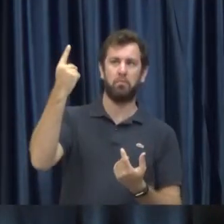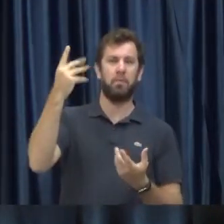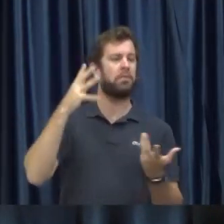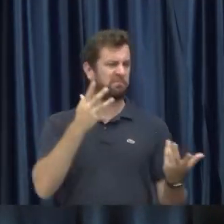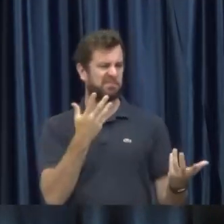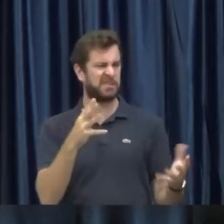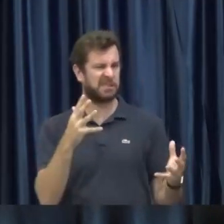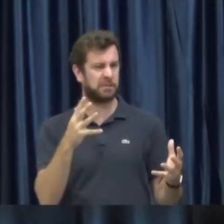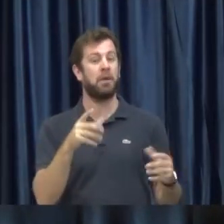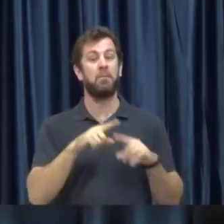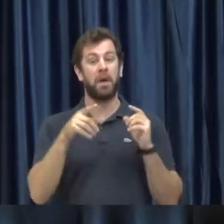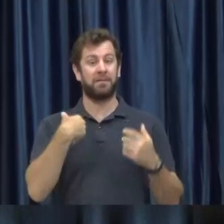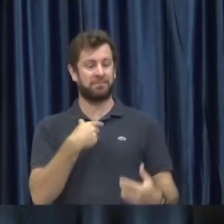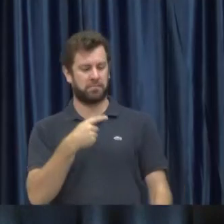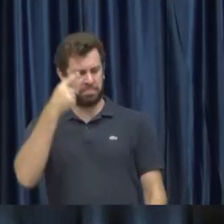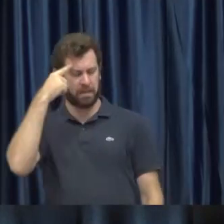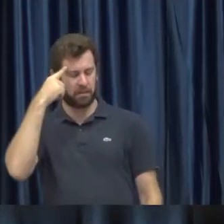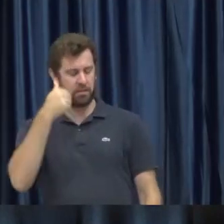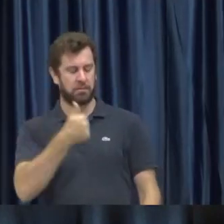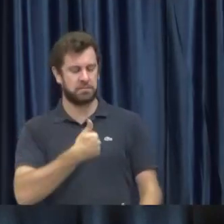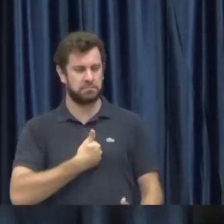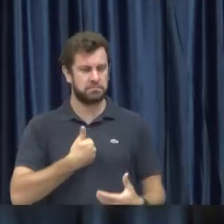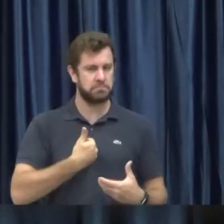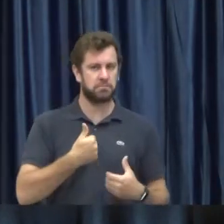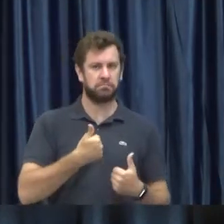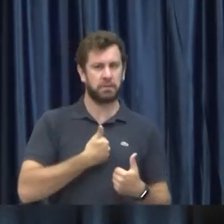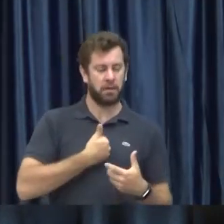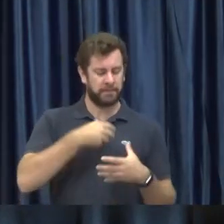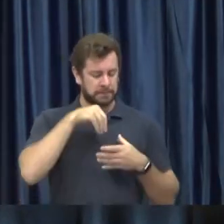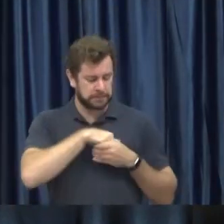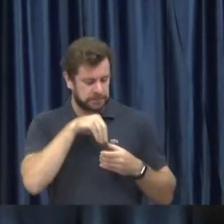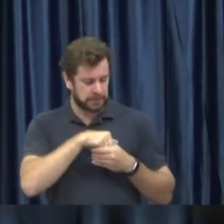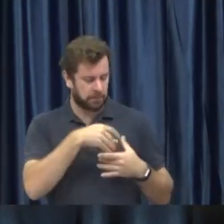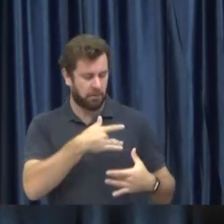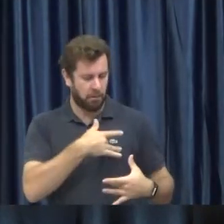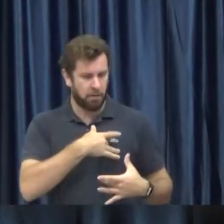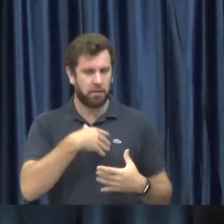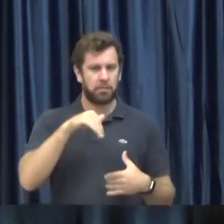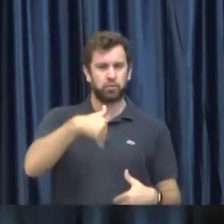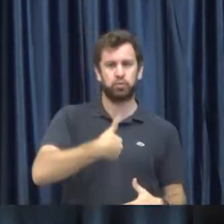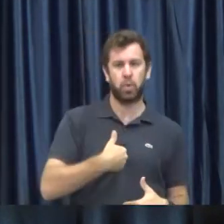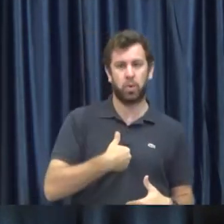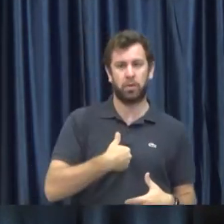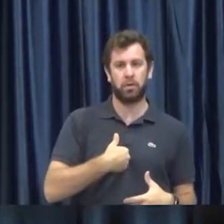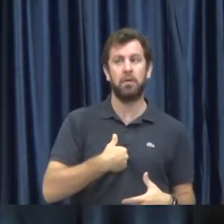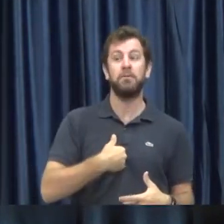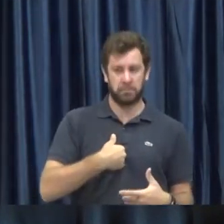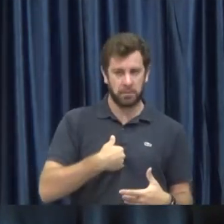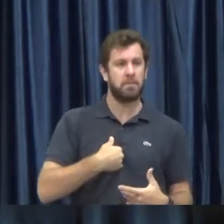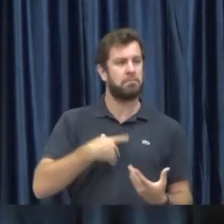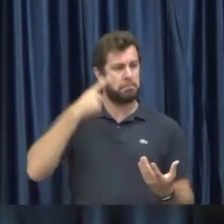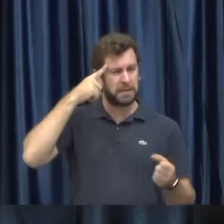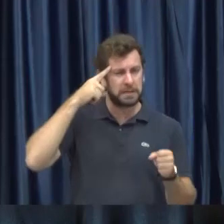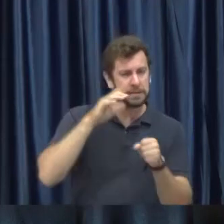back home and keep the oneness of Allah. And so the person who performed the